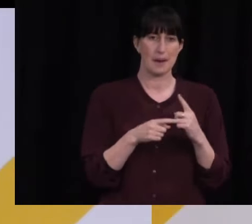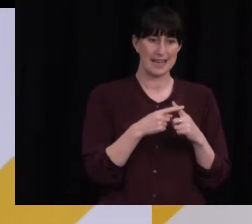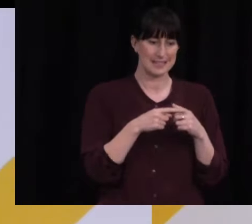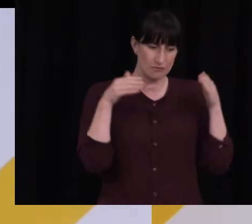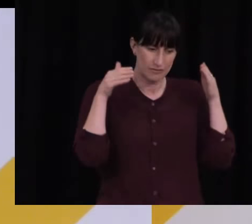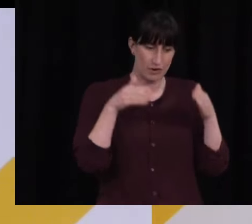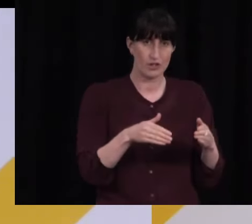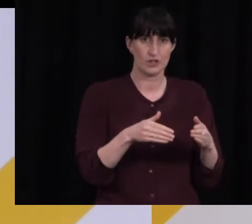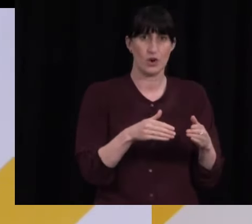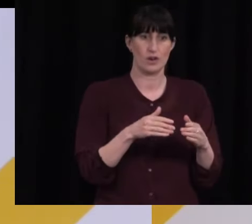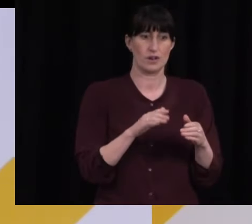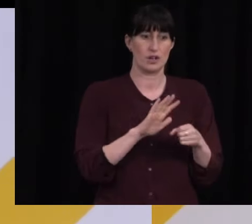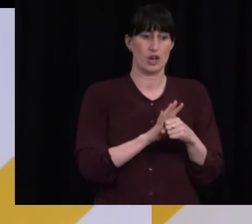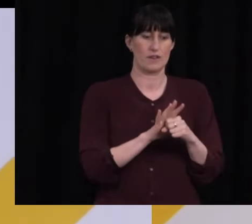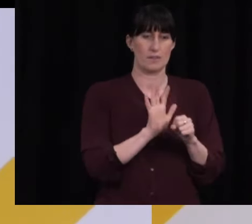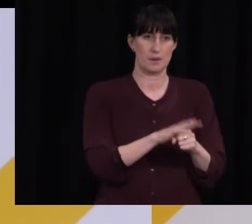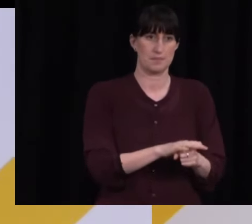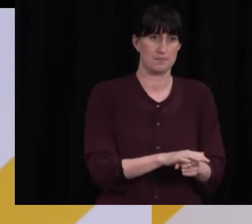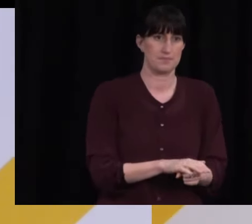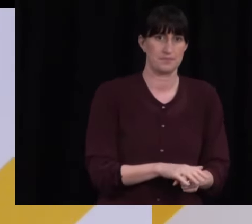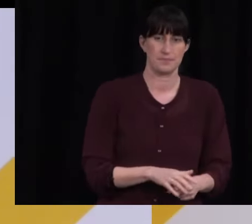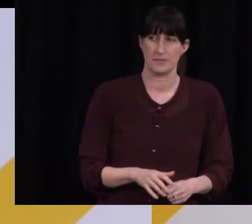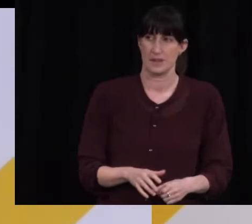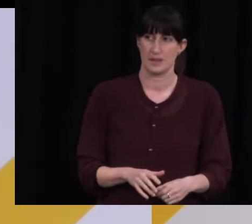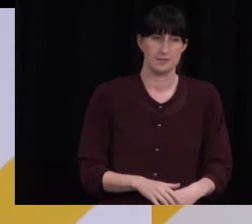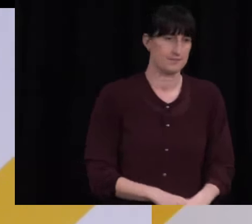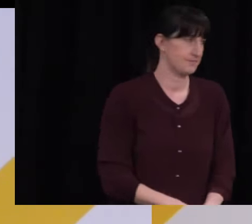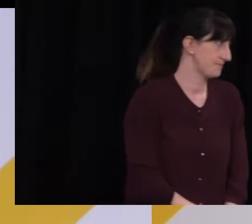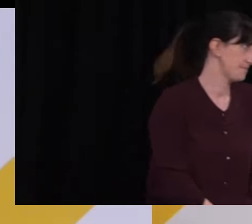just reconnecting families. So in that vein, do you